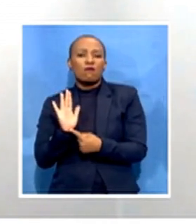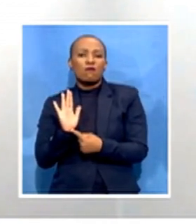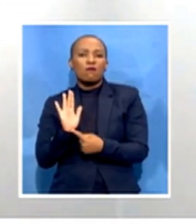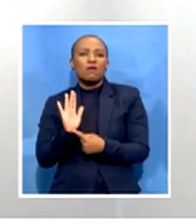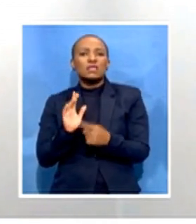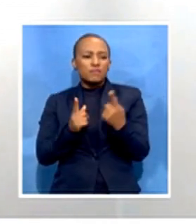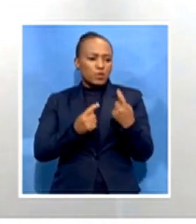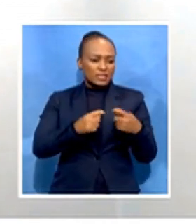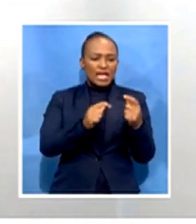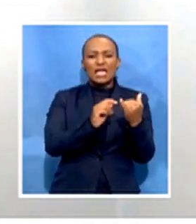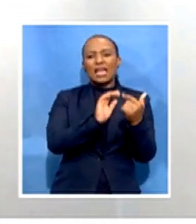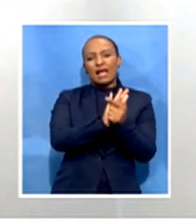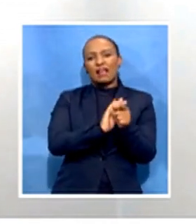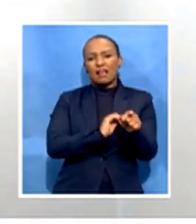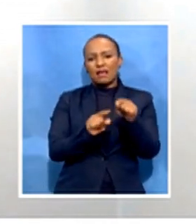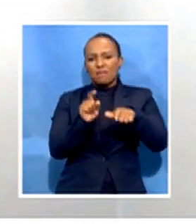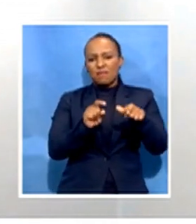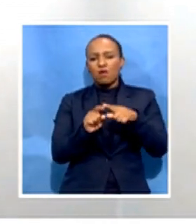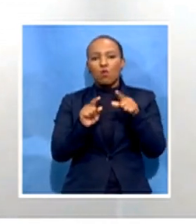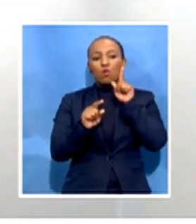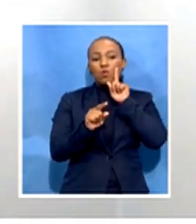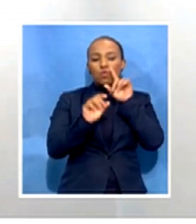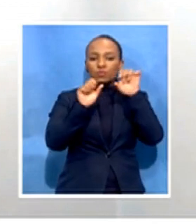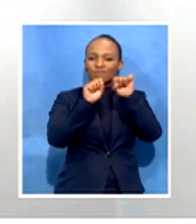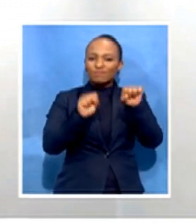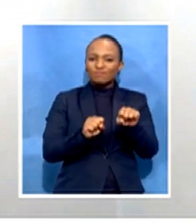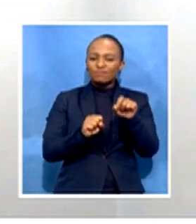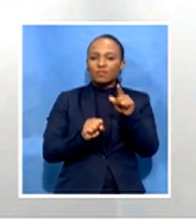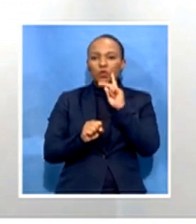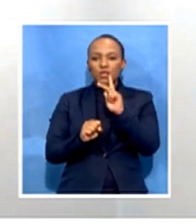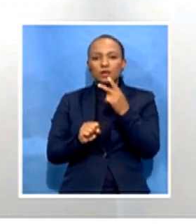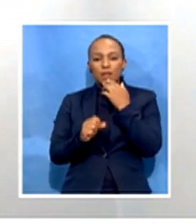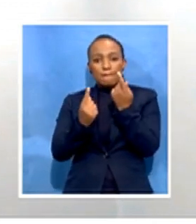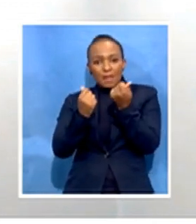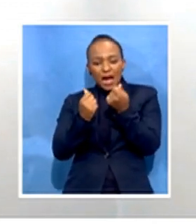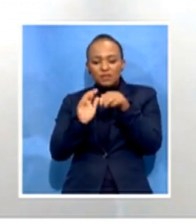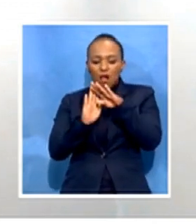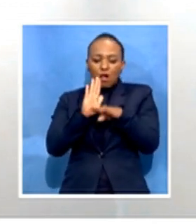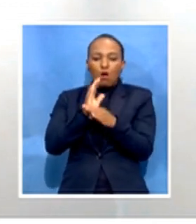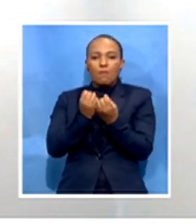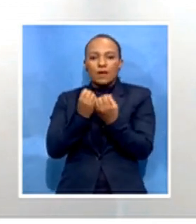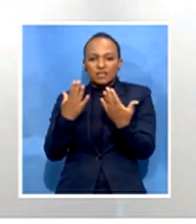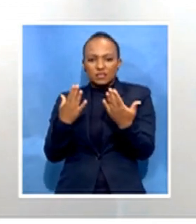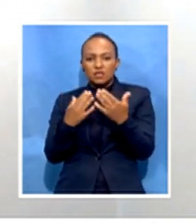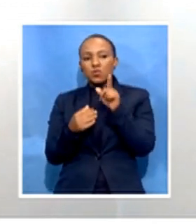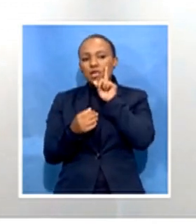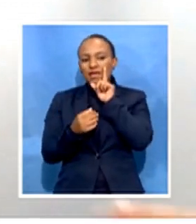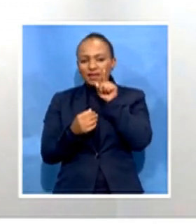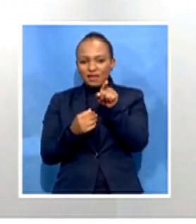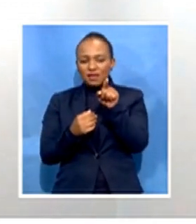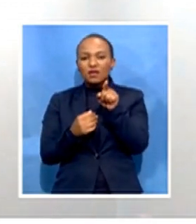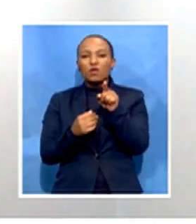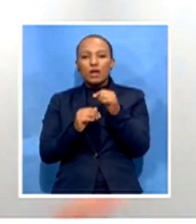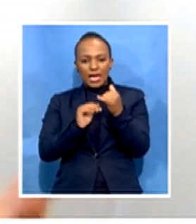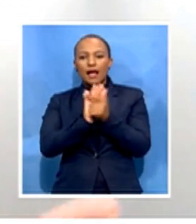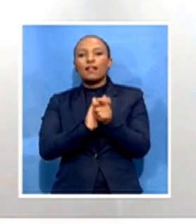where we look at how low the price is in the market, and we target that as illicit. But as soon as the word got